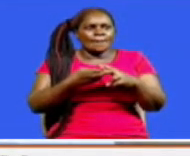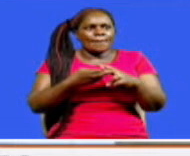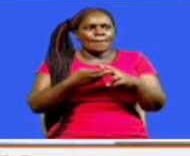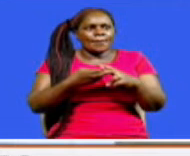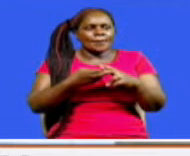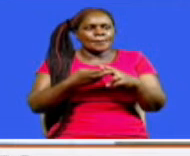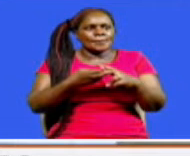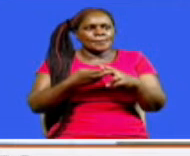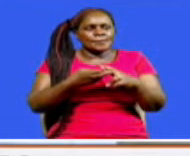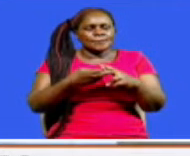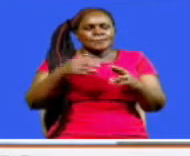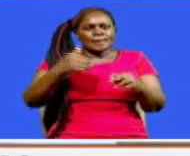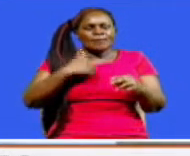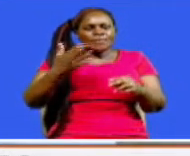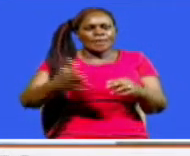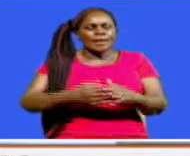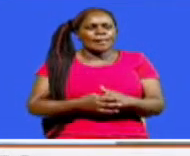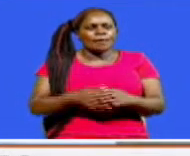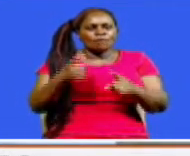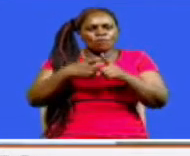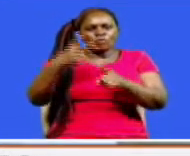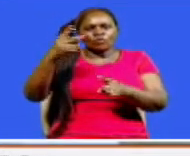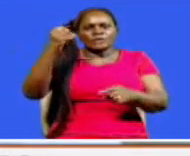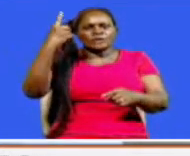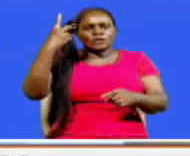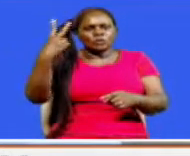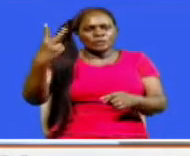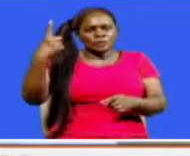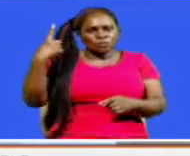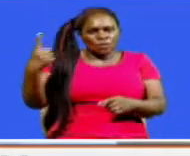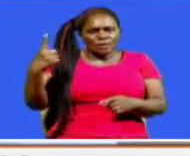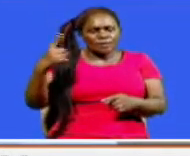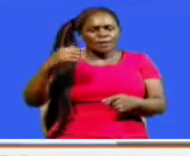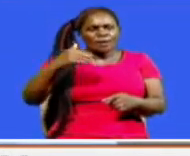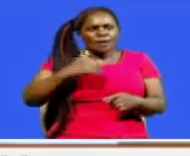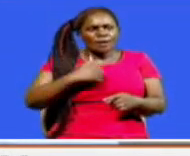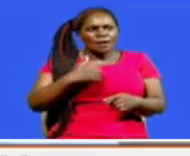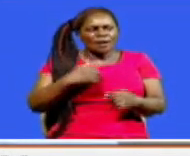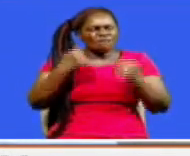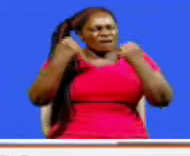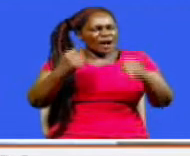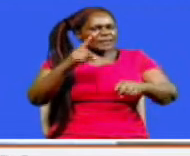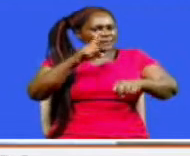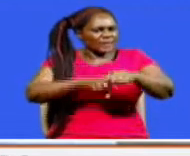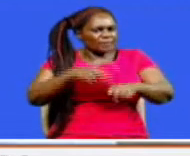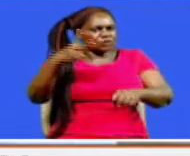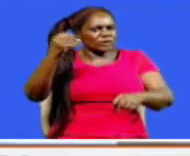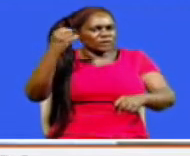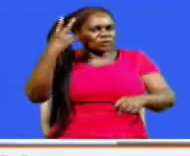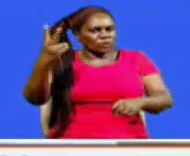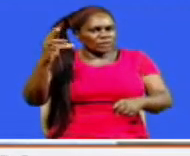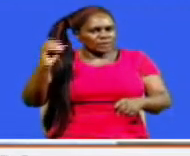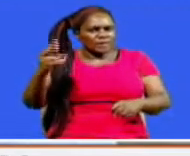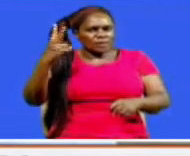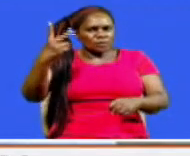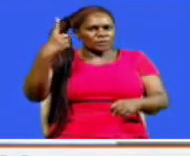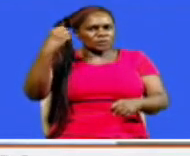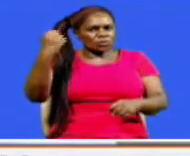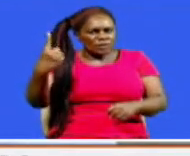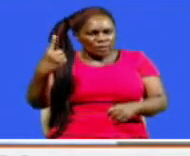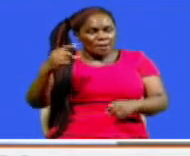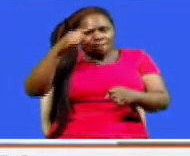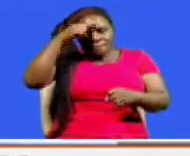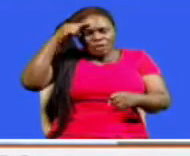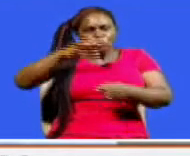upward trajectory we had since 2021. We had a very tough period in 2020 and 2021 because of